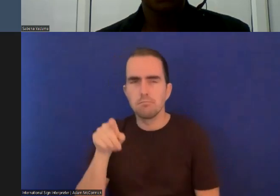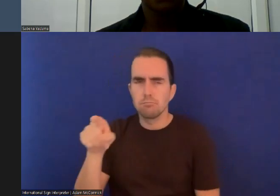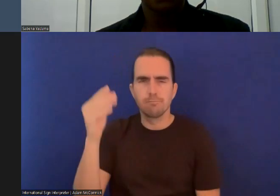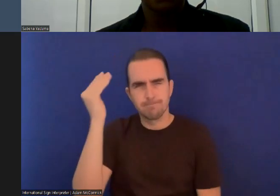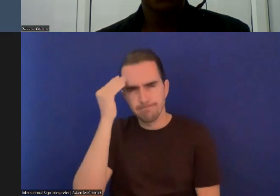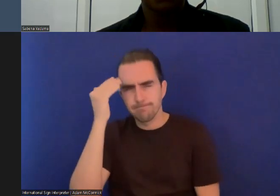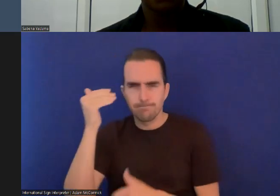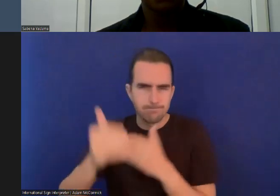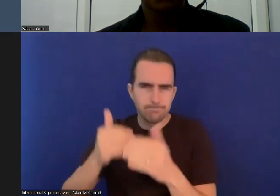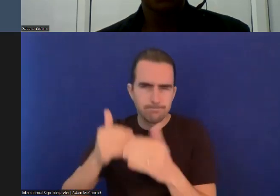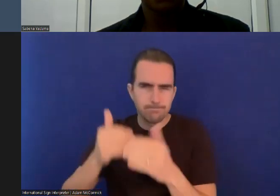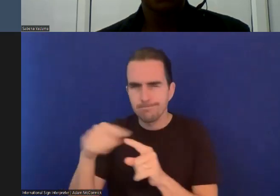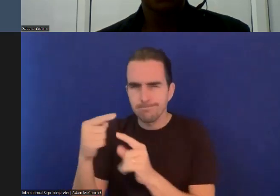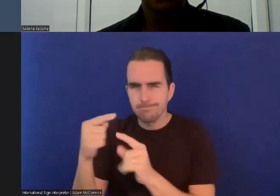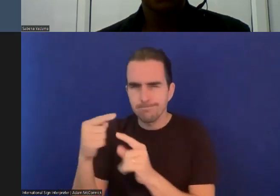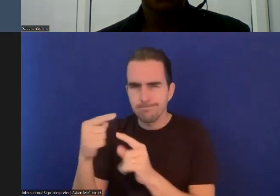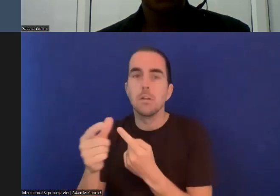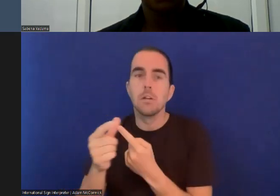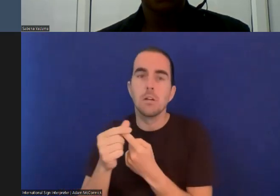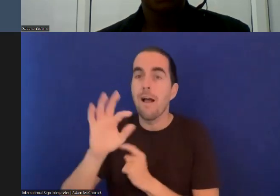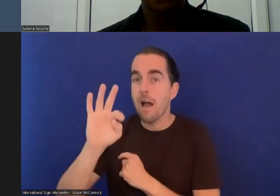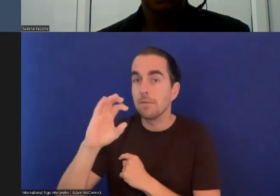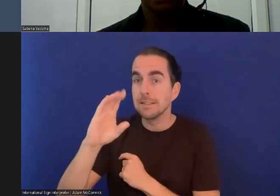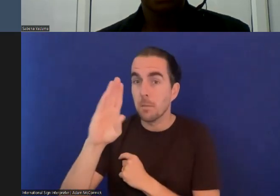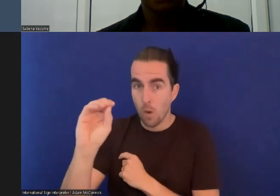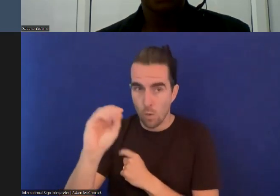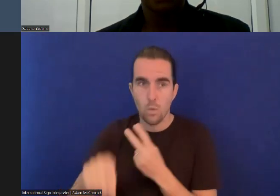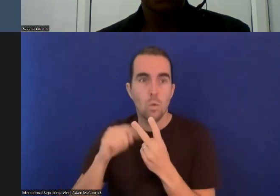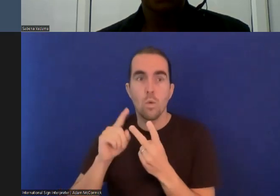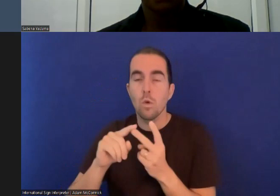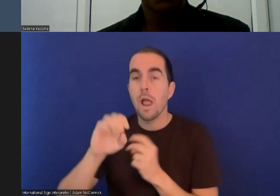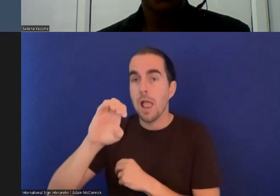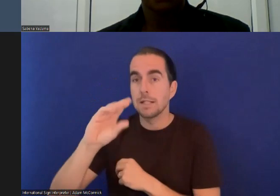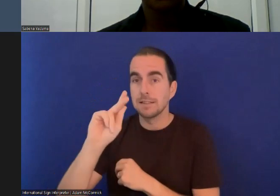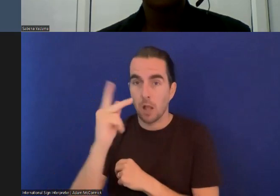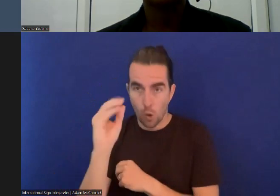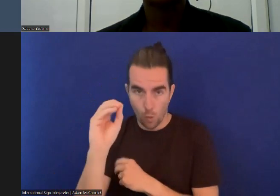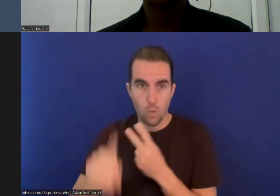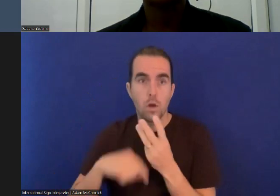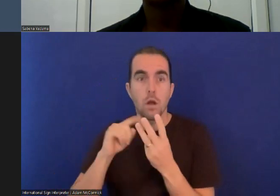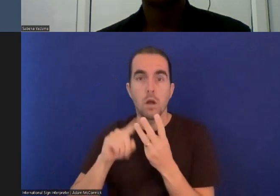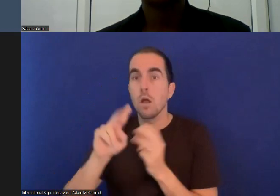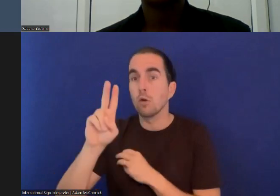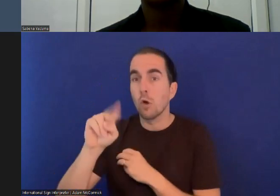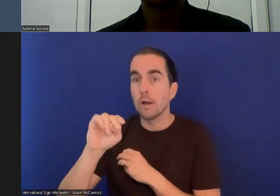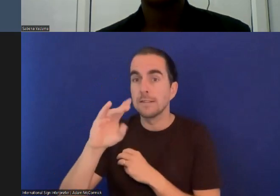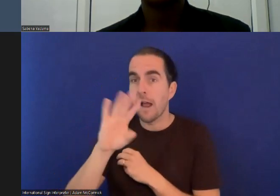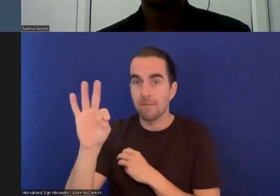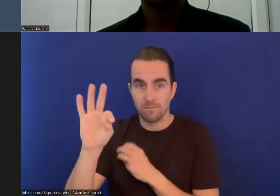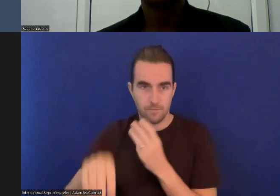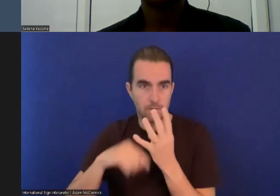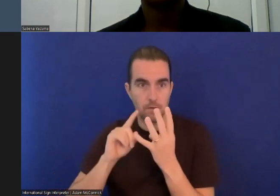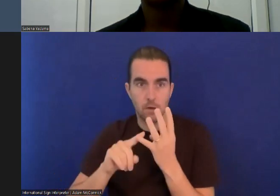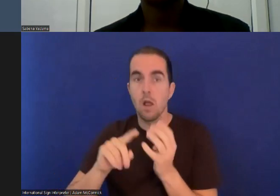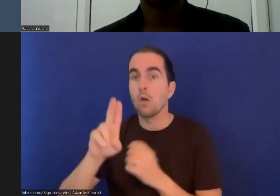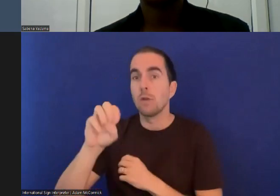sector experience includes food security and livelihood, child protection,